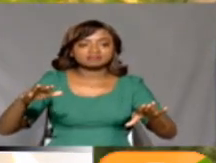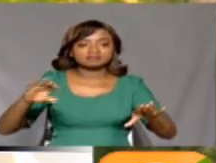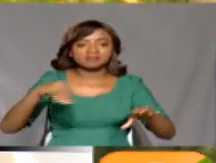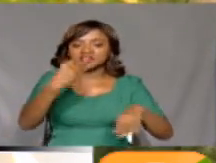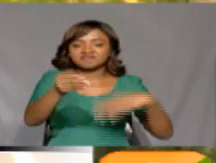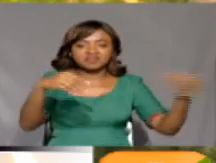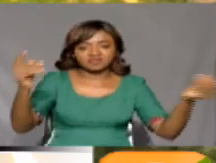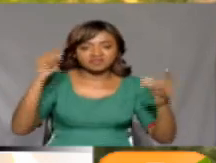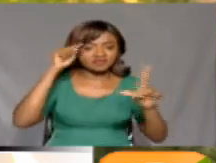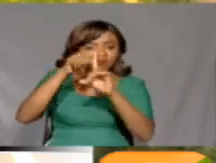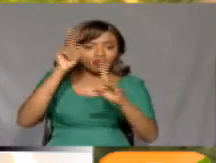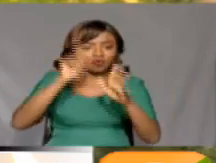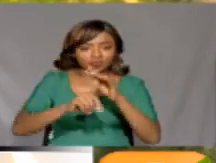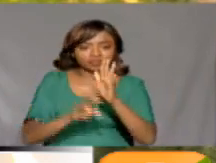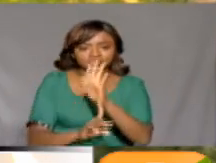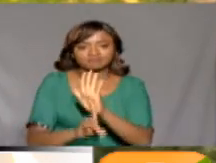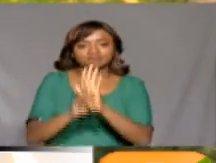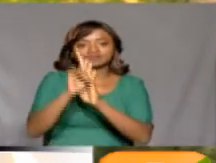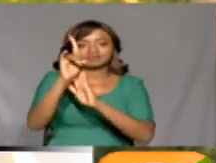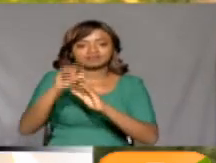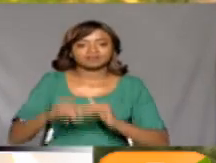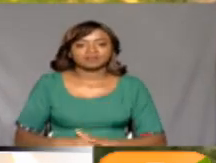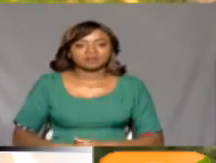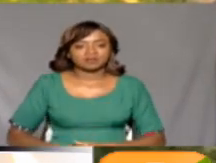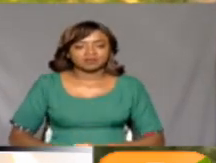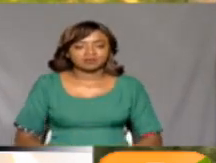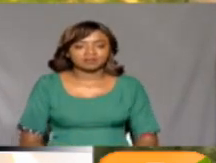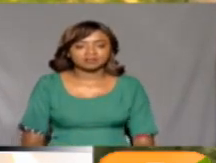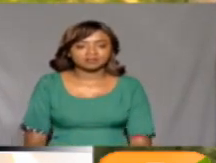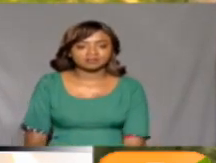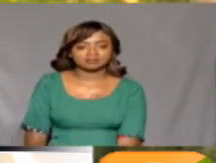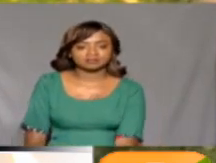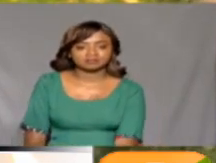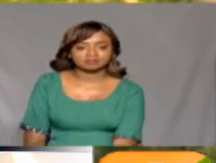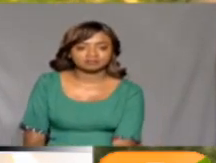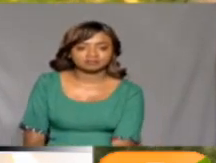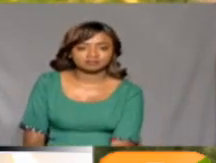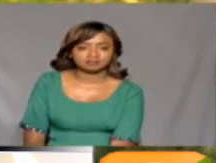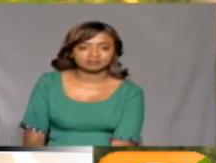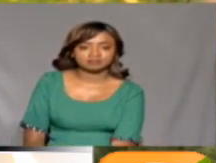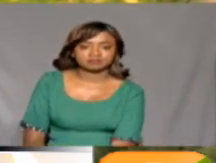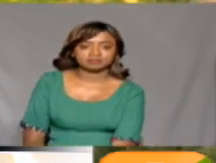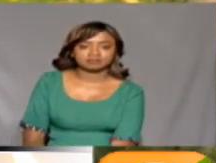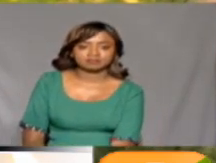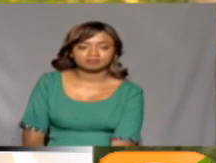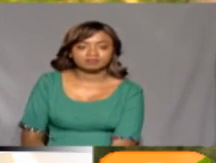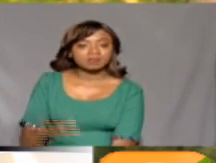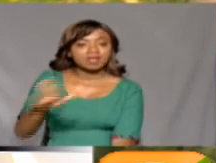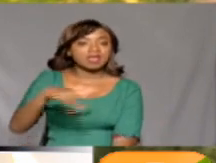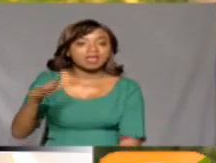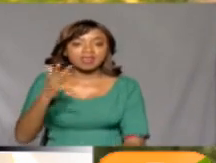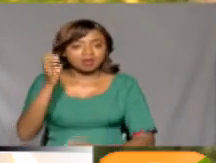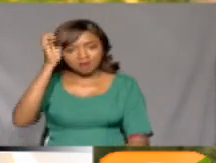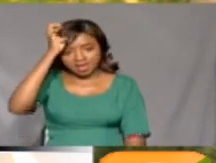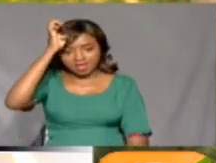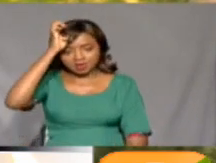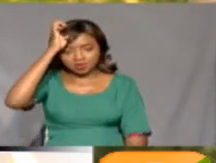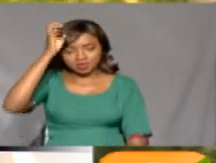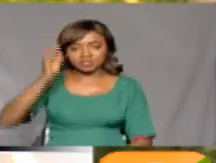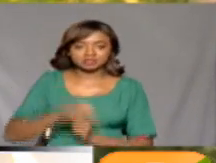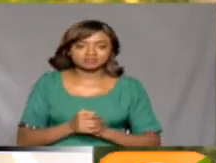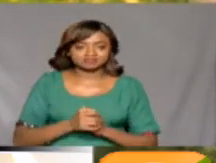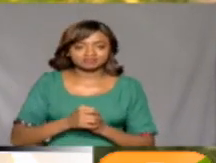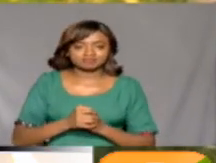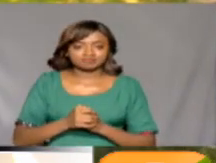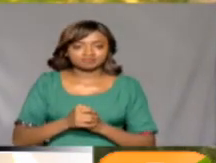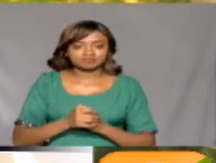development in Eldoret town. So as university students, four of us went, and he gave us one plot. Because we asked him,